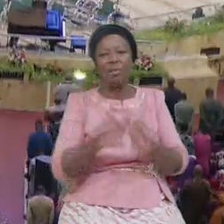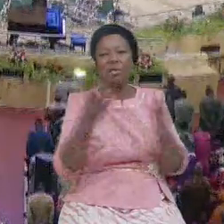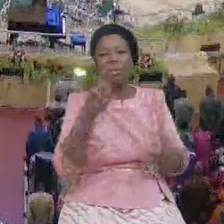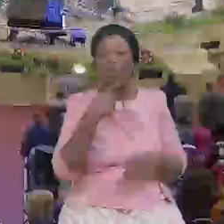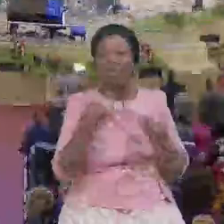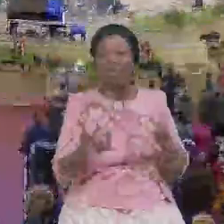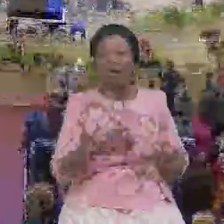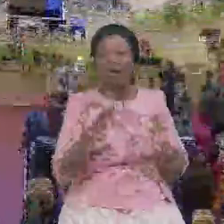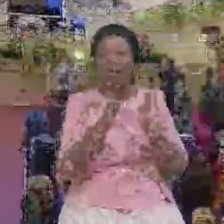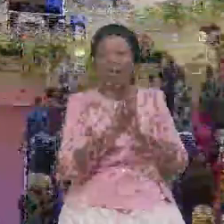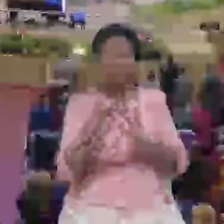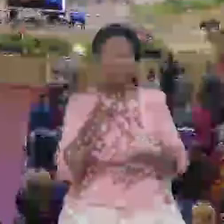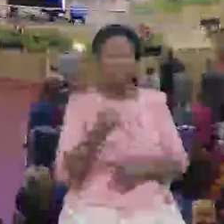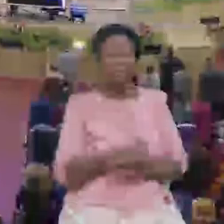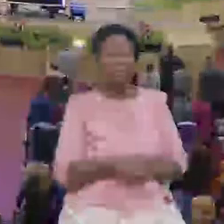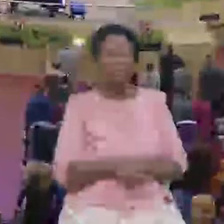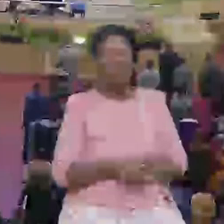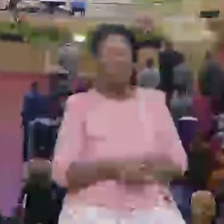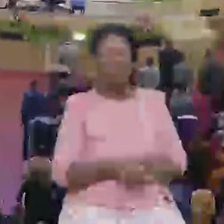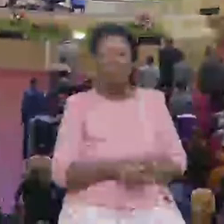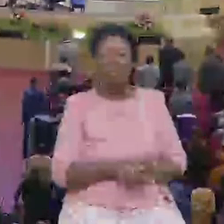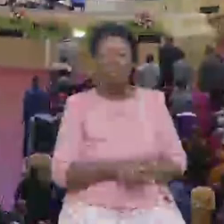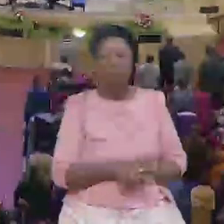and pray, please. If